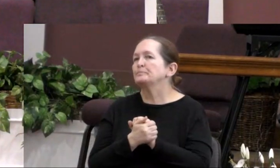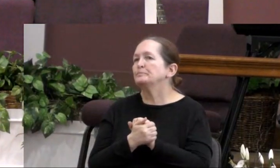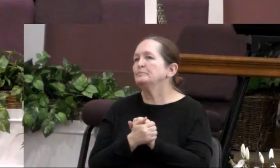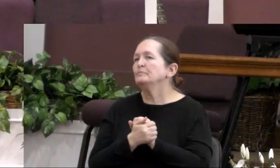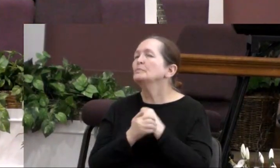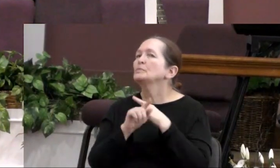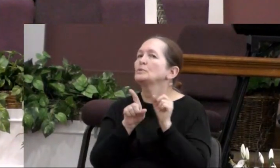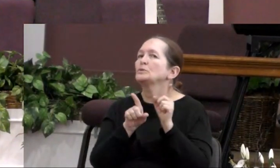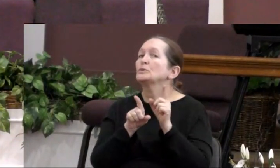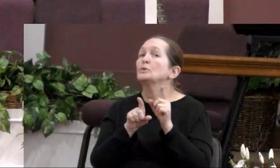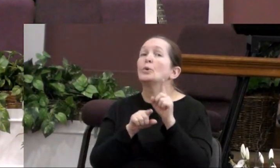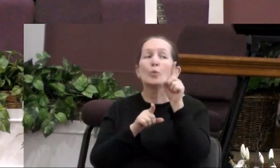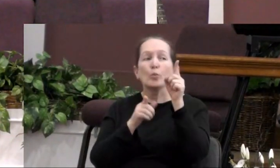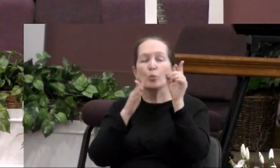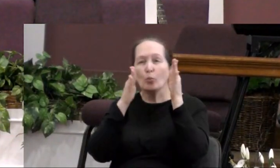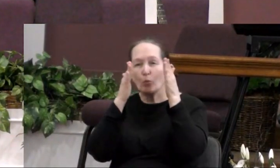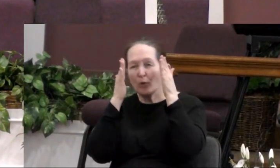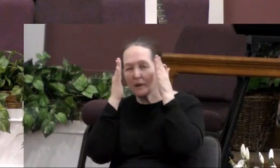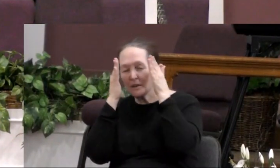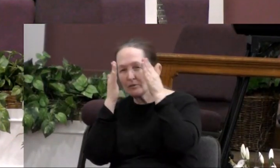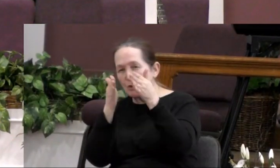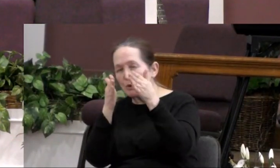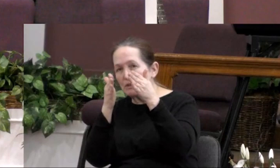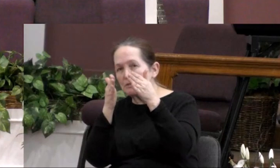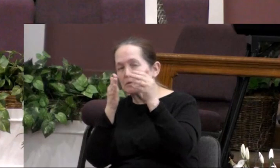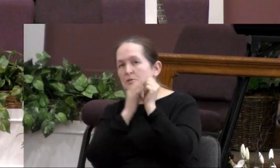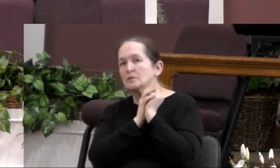Yet there's only one focus: